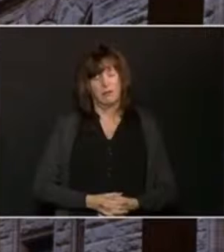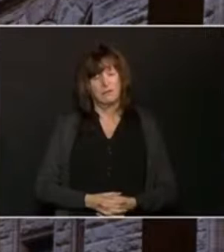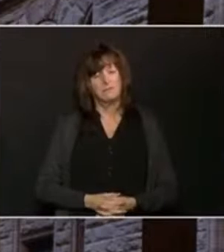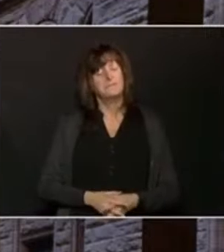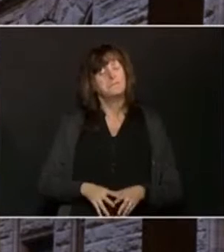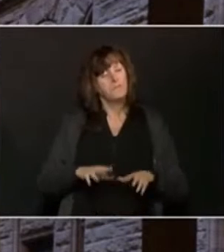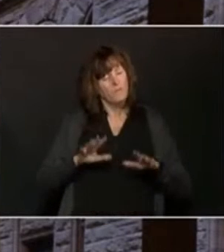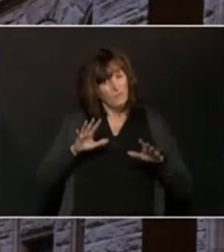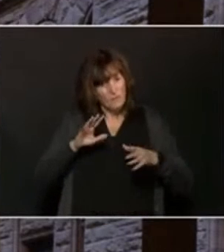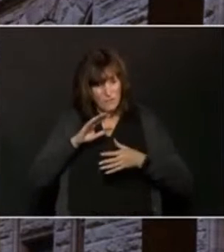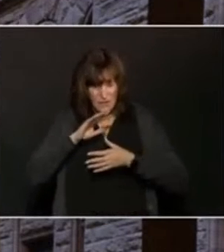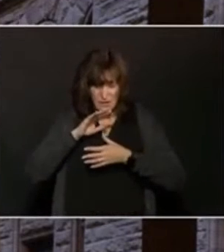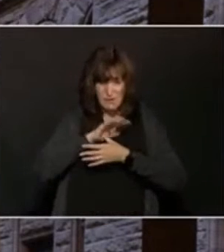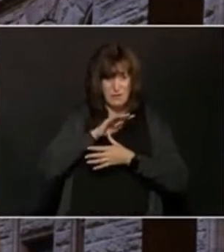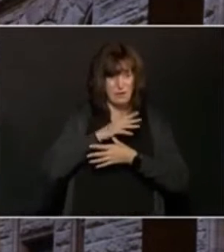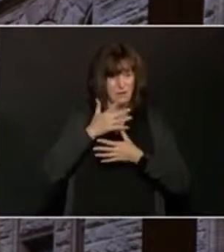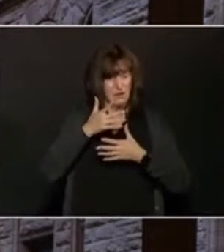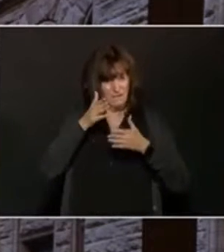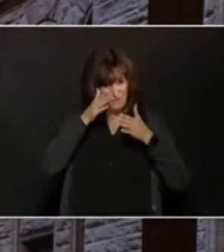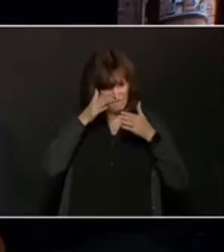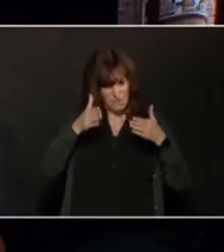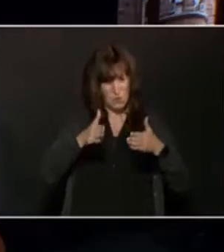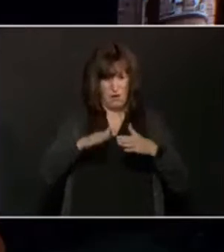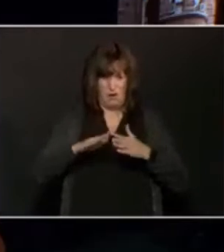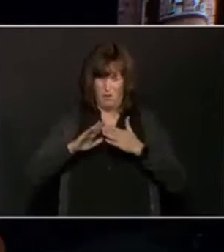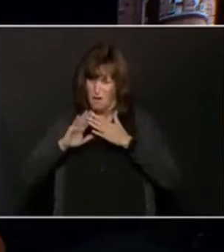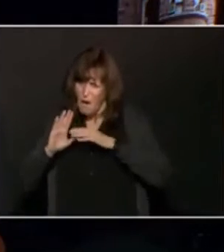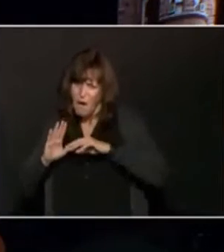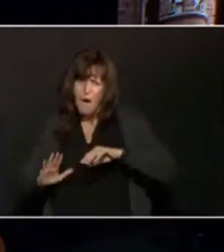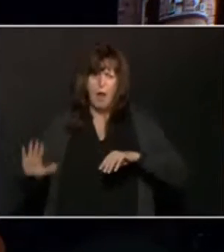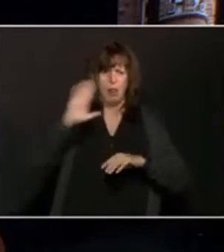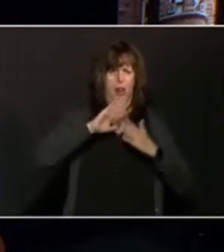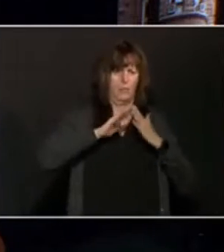community, not just specific settings.